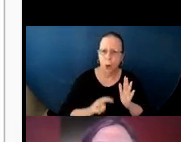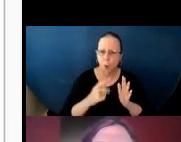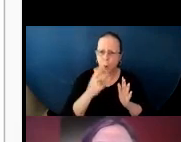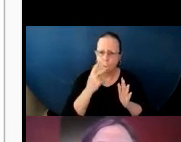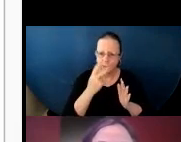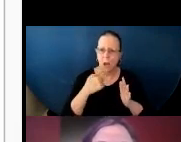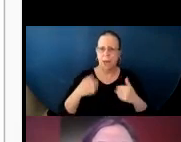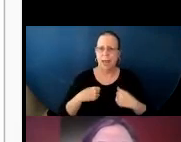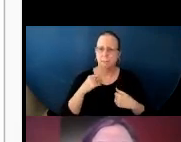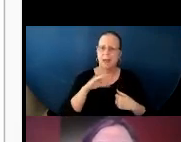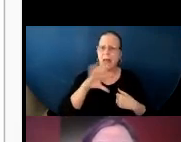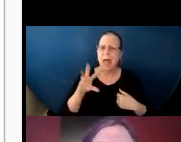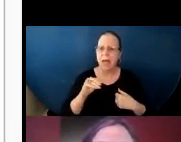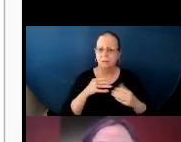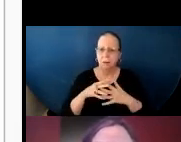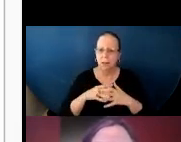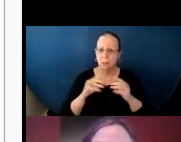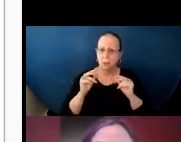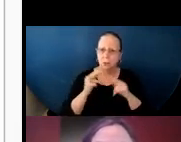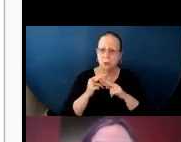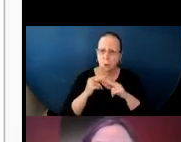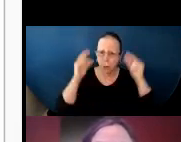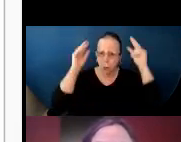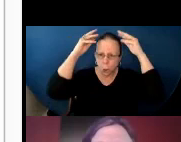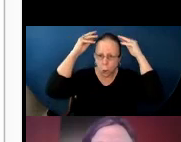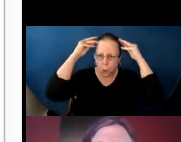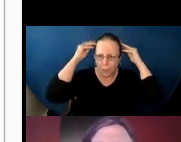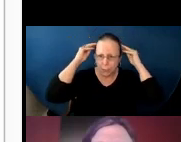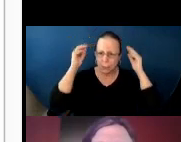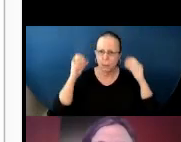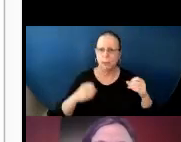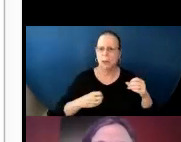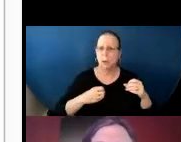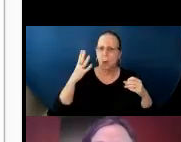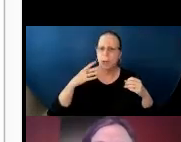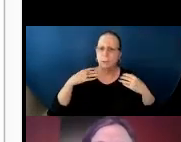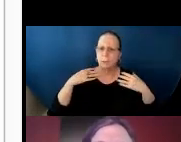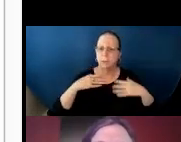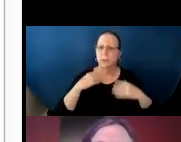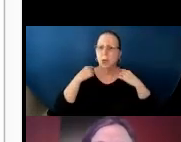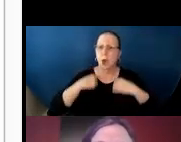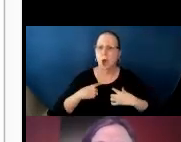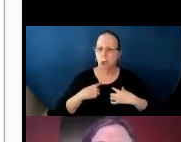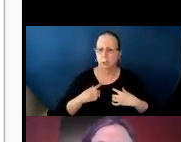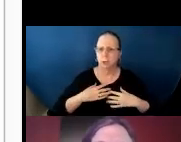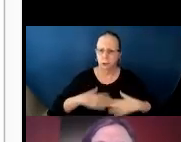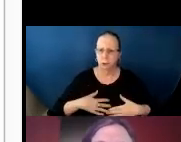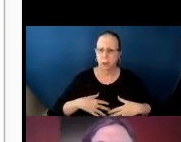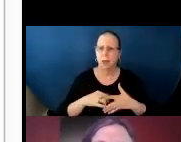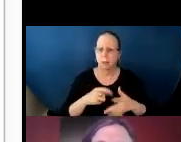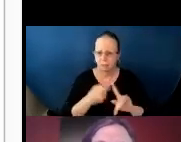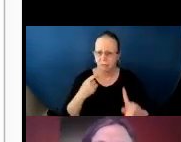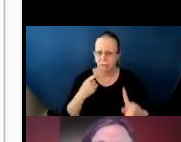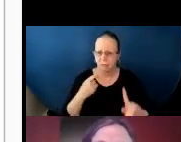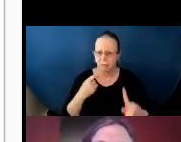African-American male with short curly hair with a light polo collared shirt. And I am from Orangeburg, South